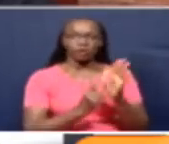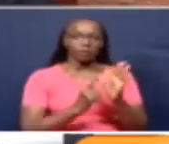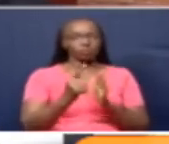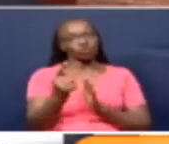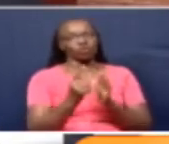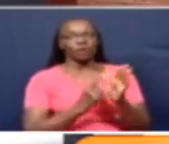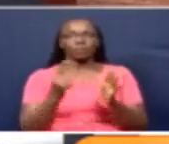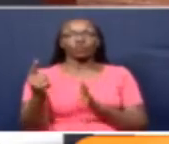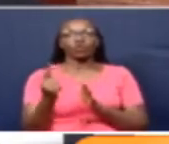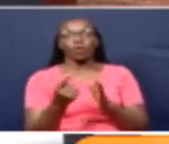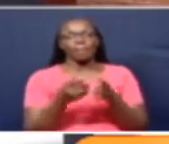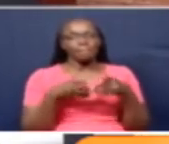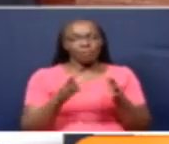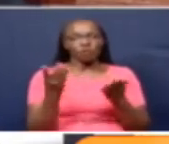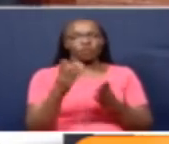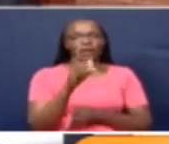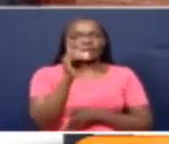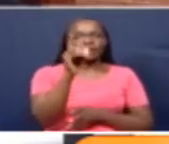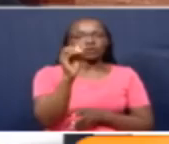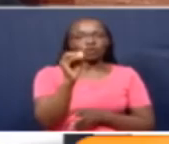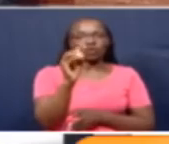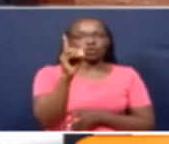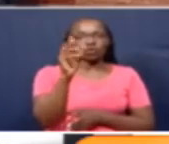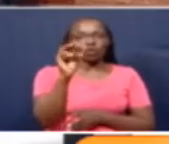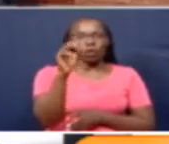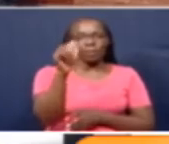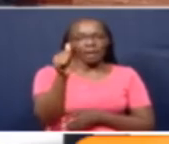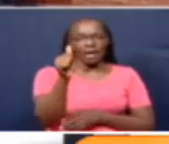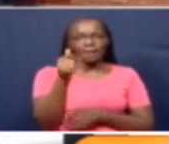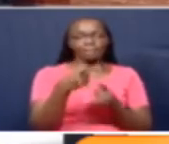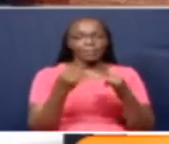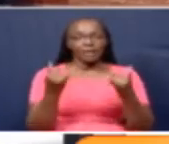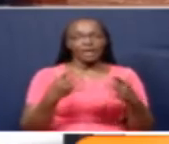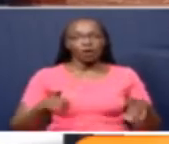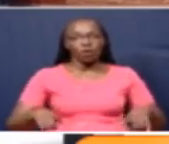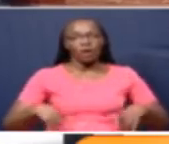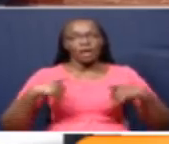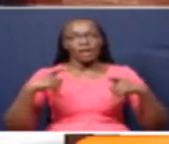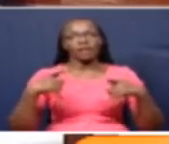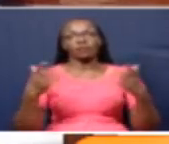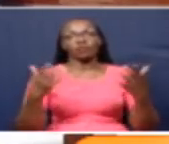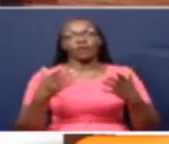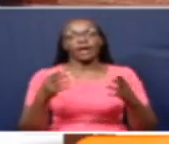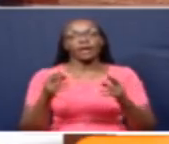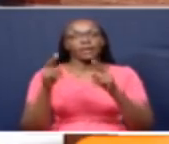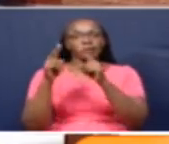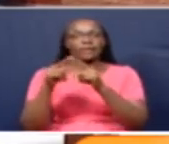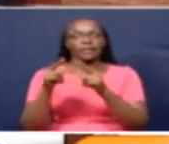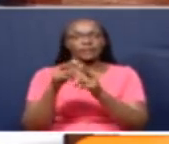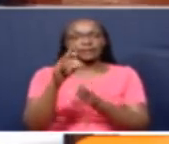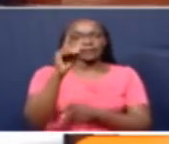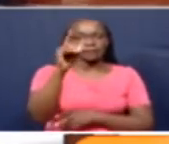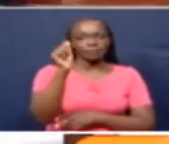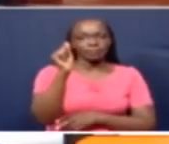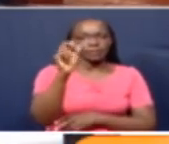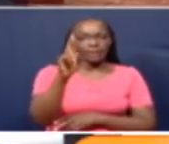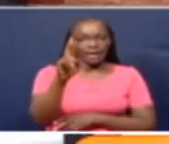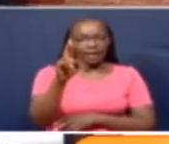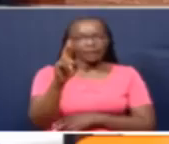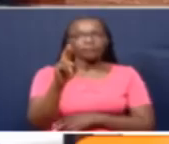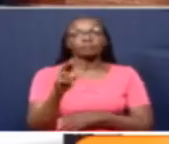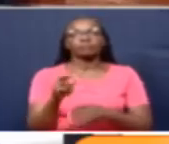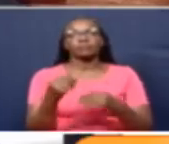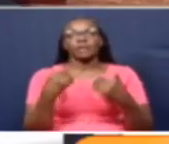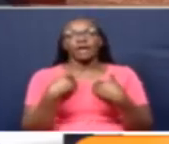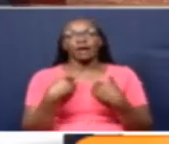born in Dodoma. She now lives in Dar with her kids. There's Ida, there's Barbara, there's Nuru, Sandra,